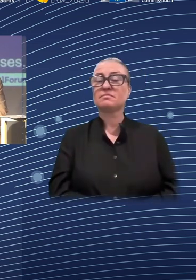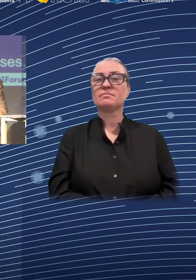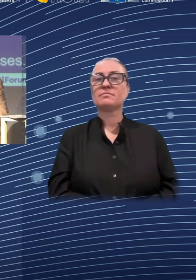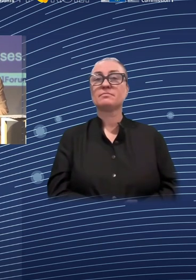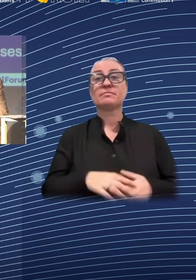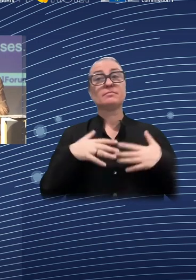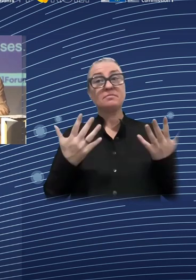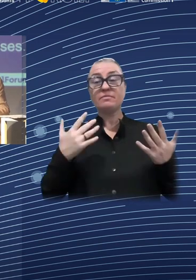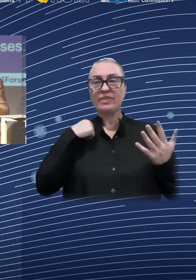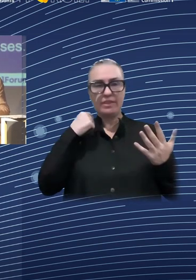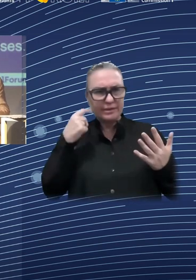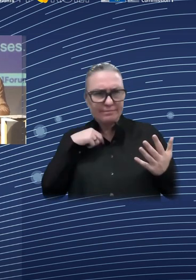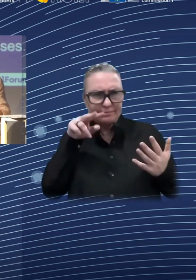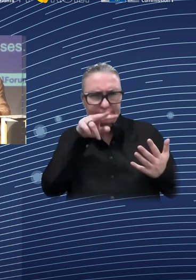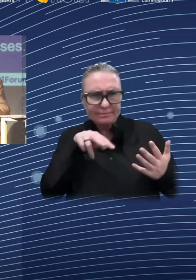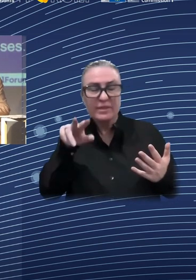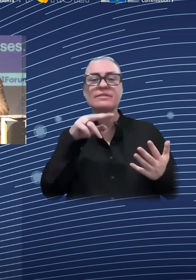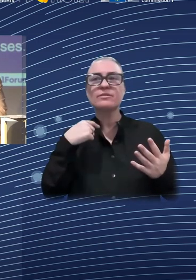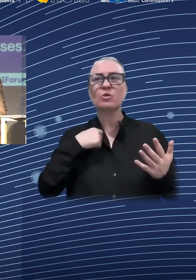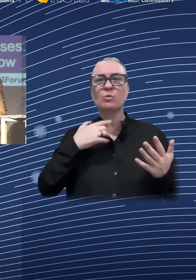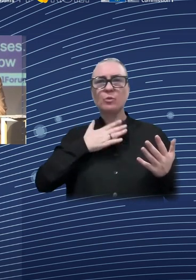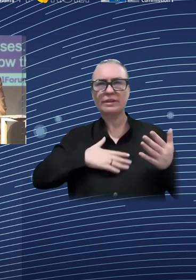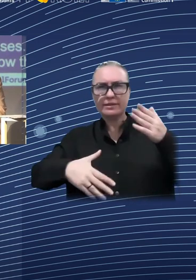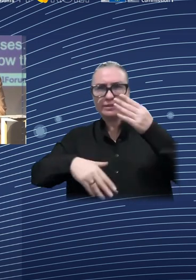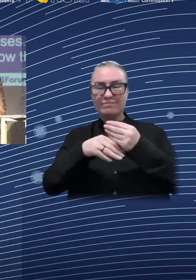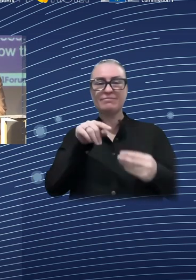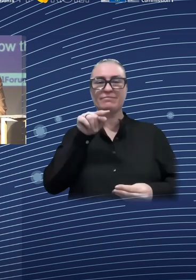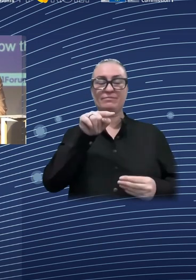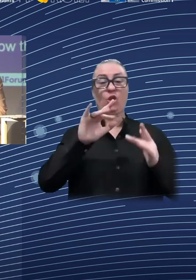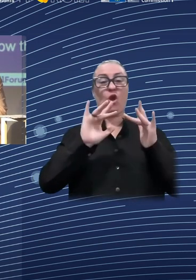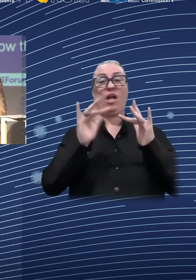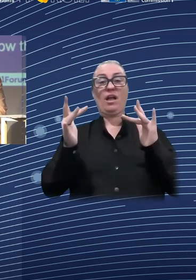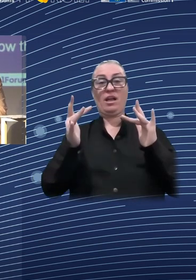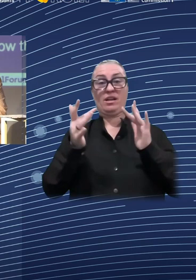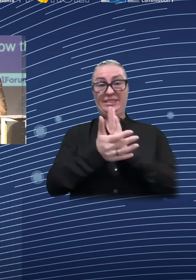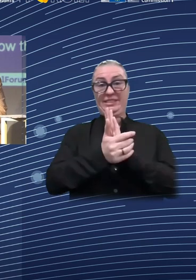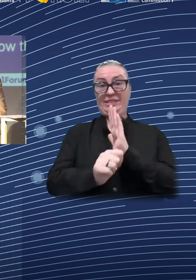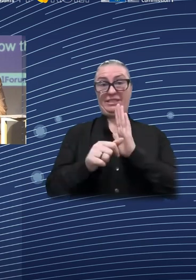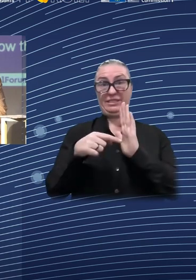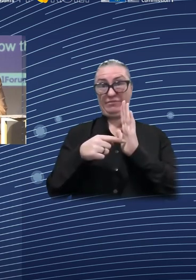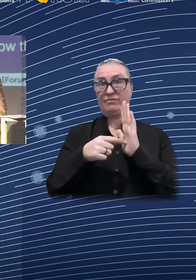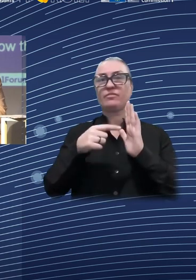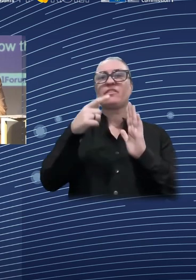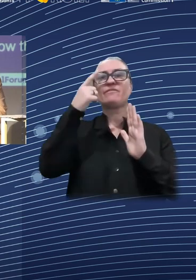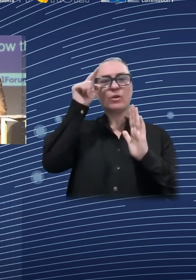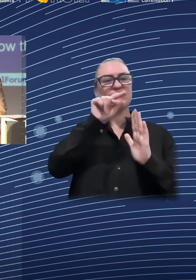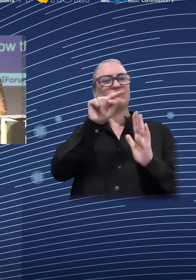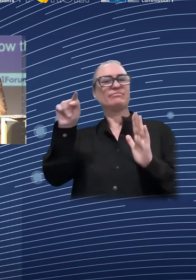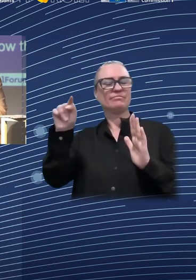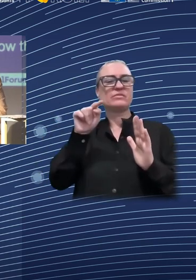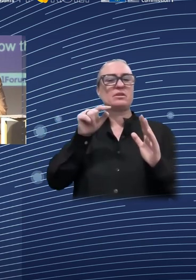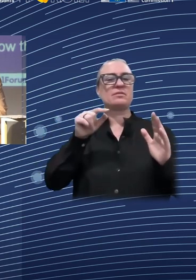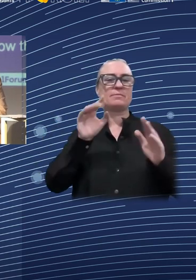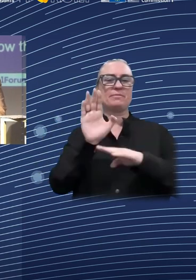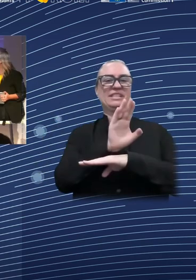reskill their employees for that aligns with the business needs and the business transformation. And you go, last word falls